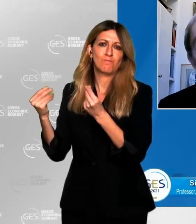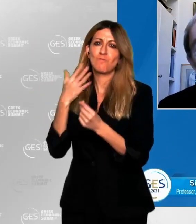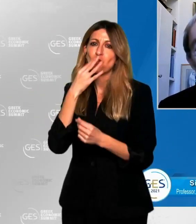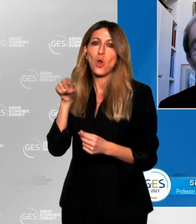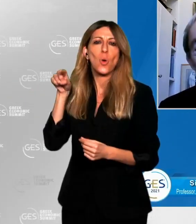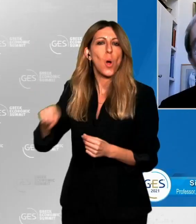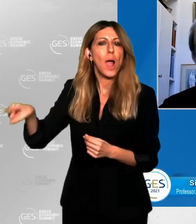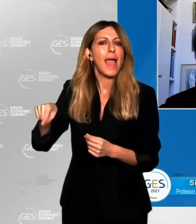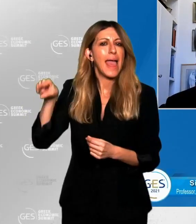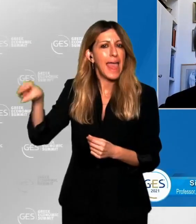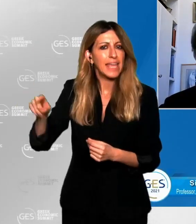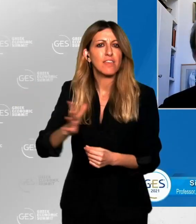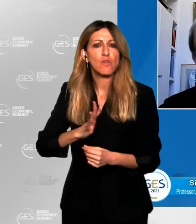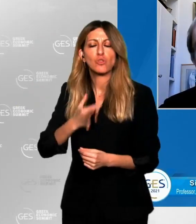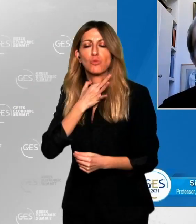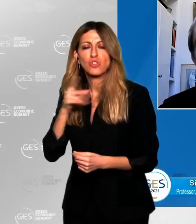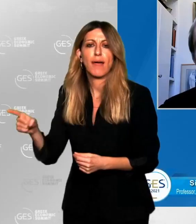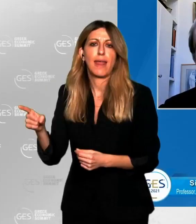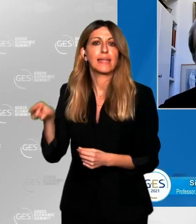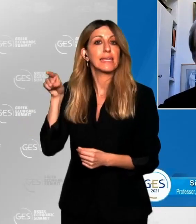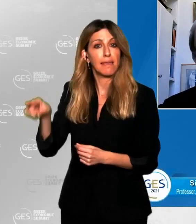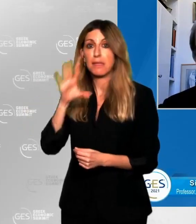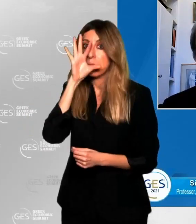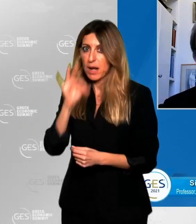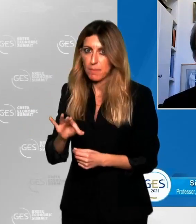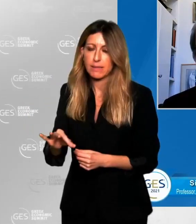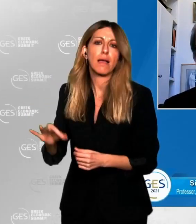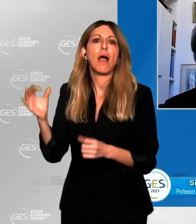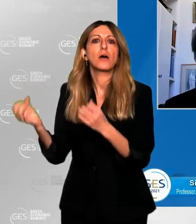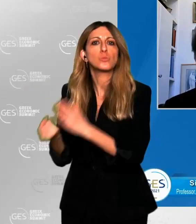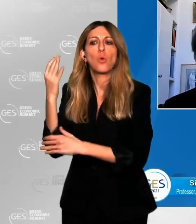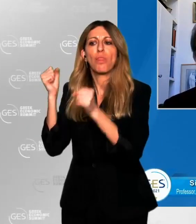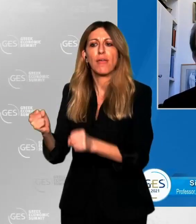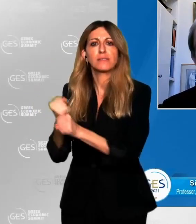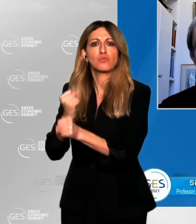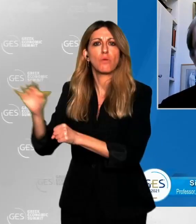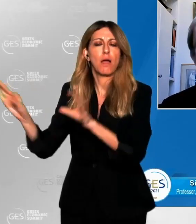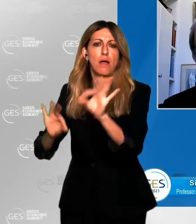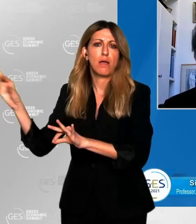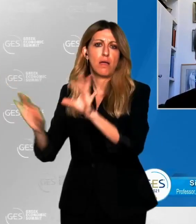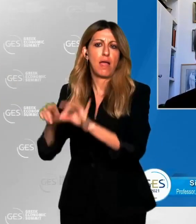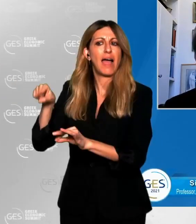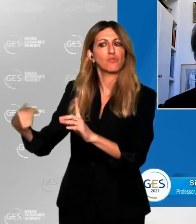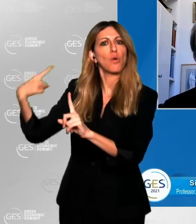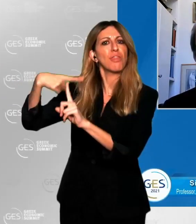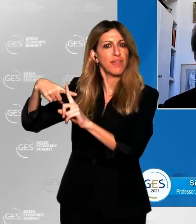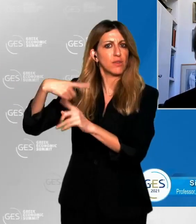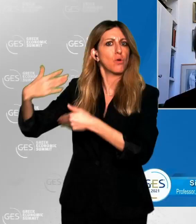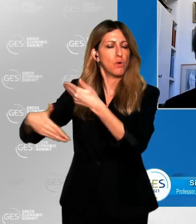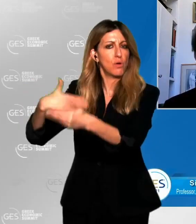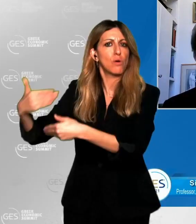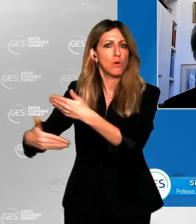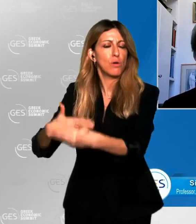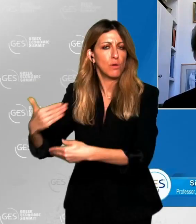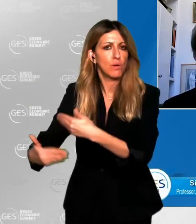that's a good development. Unfortunately, it hasn't been very good during COVID. COVID-19